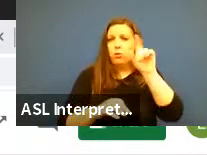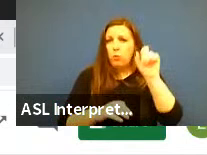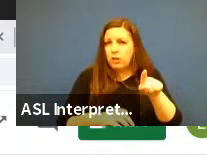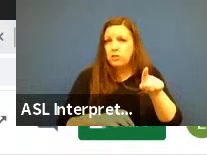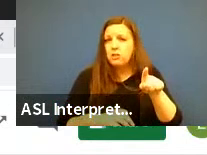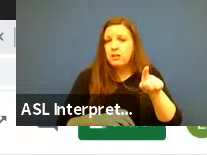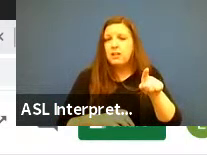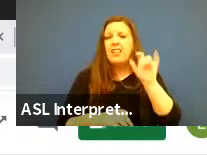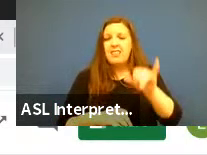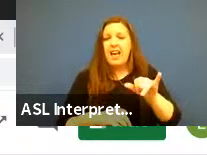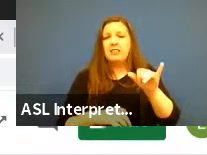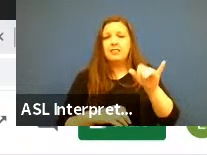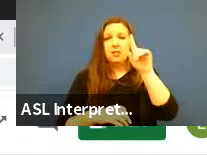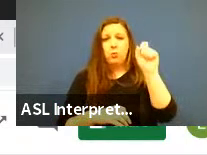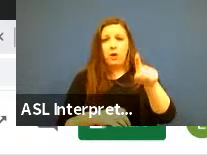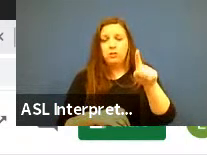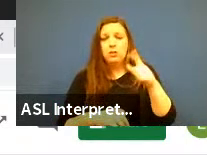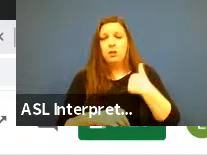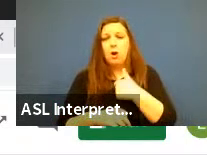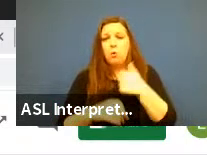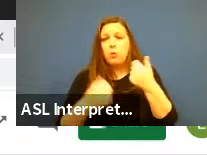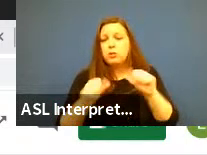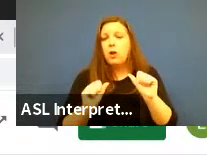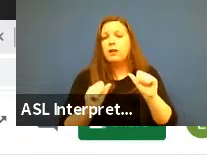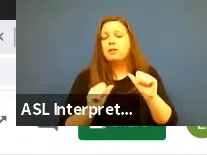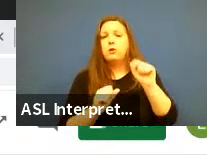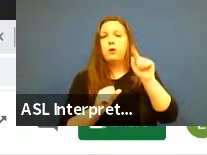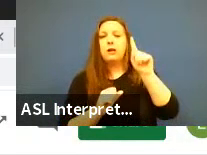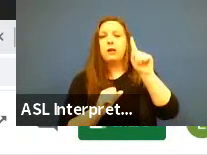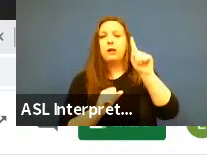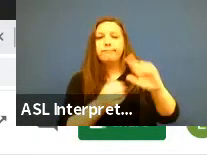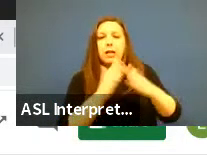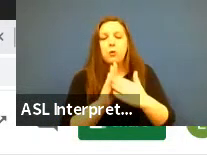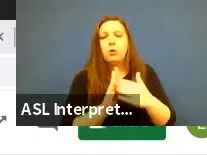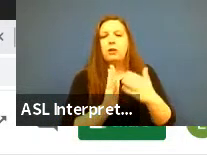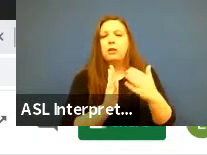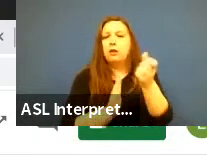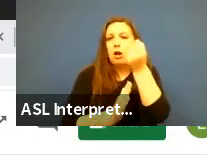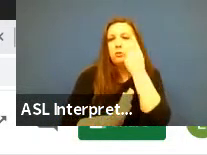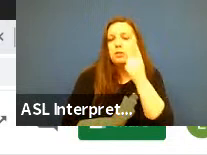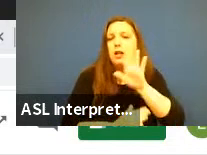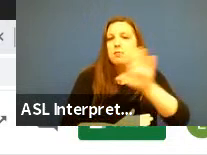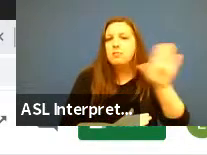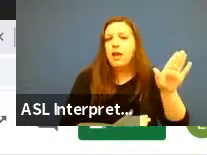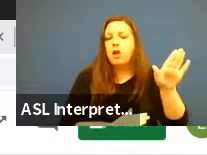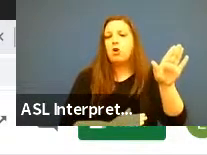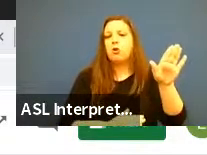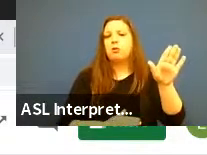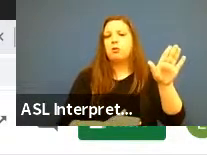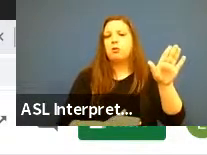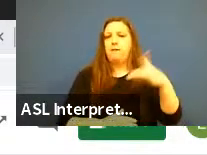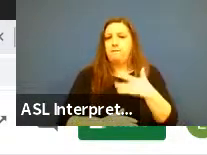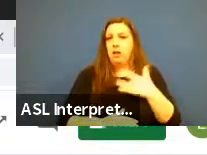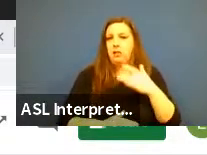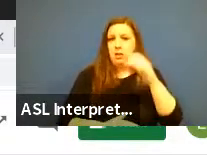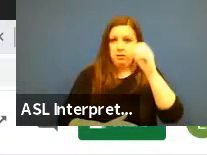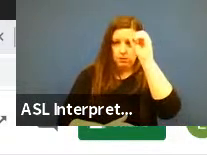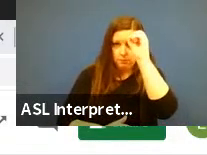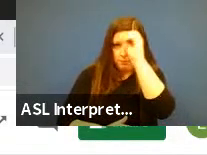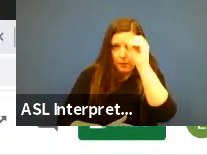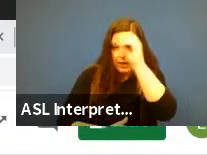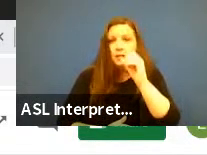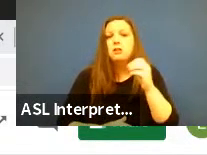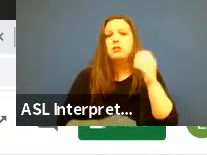That's the question. Are we trying to get the pulse of the community to speak specifically to this board and this